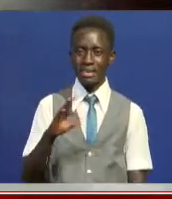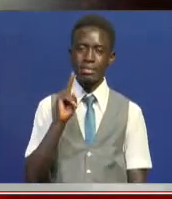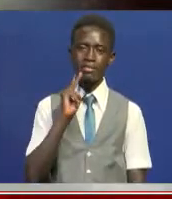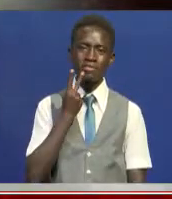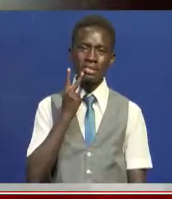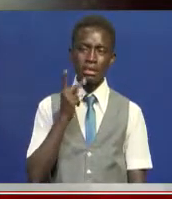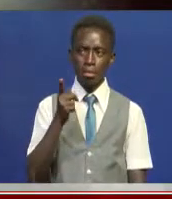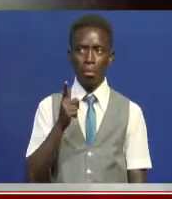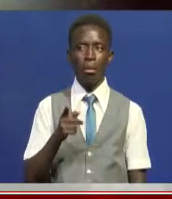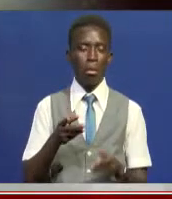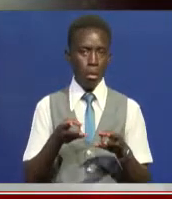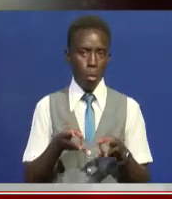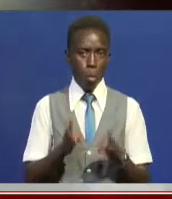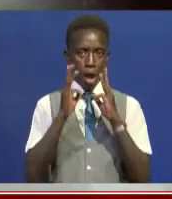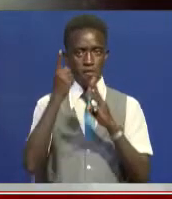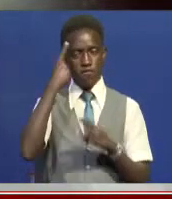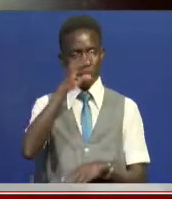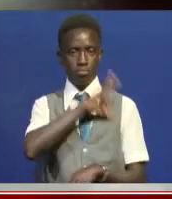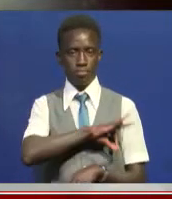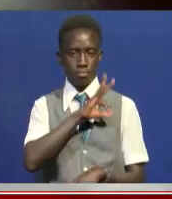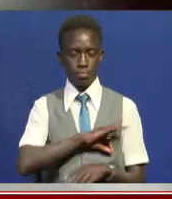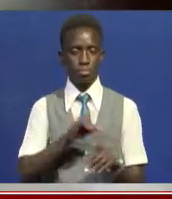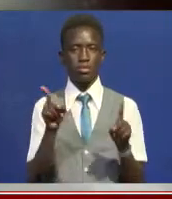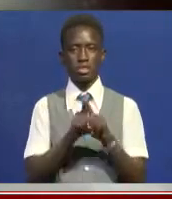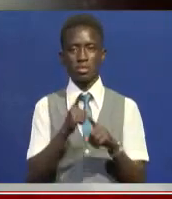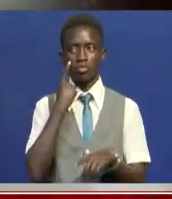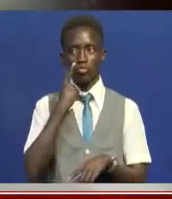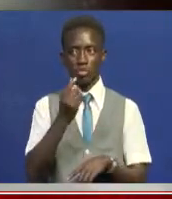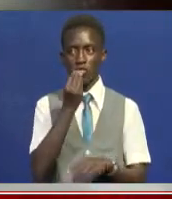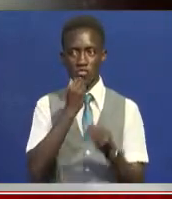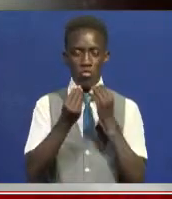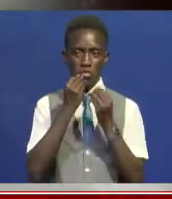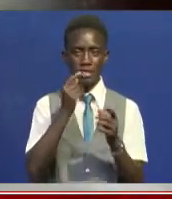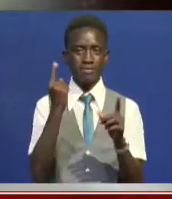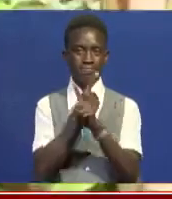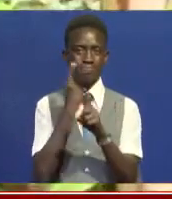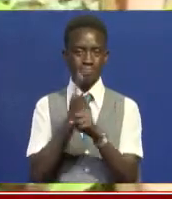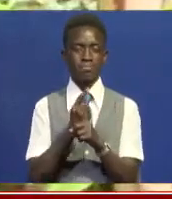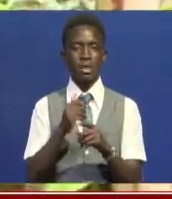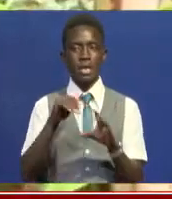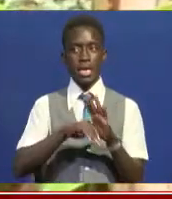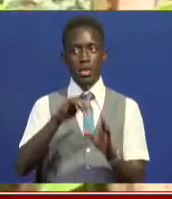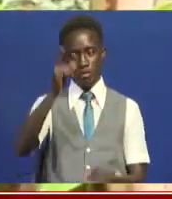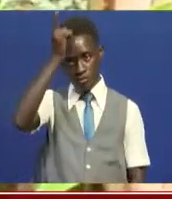source of income and nutritious foodstuffs for rural households in Nakuru.